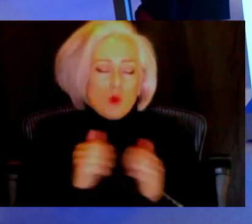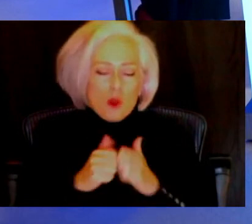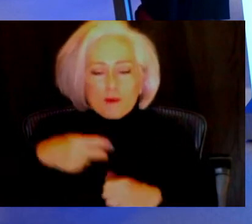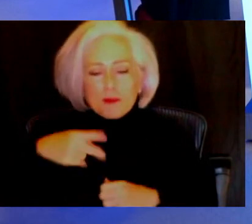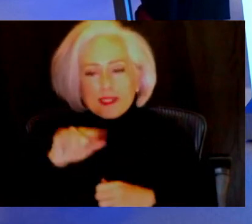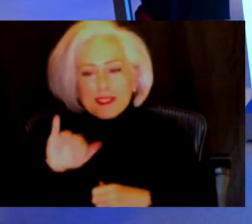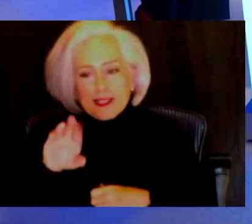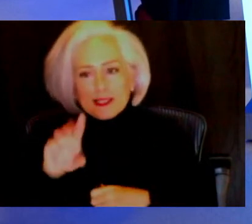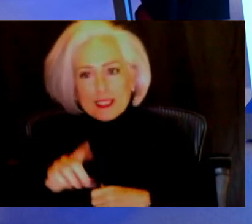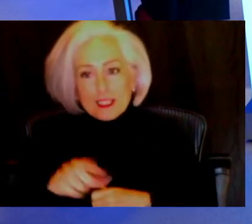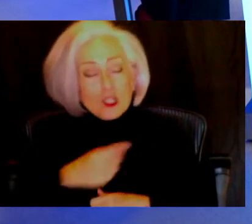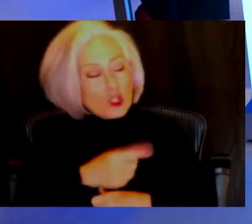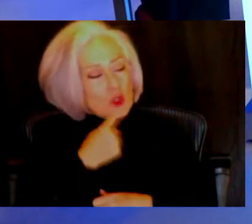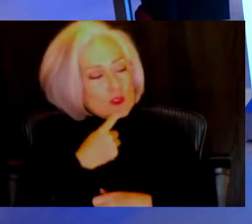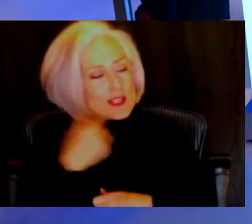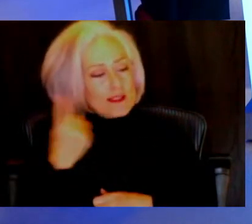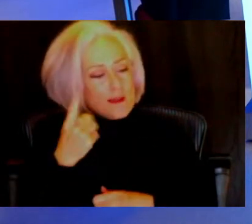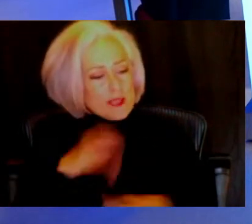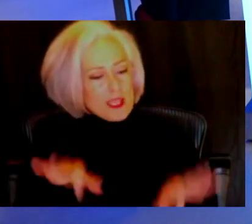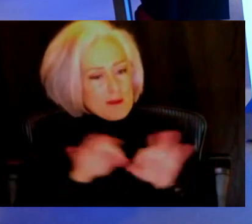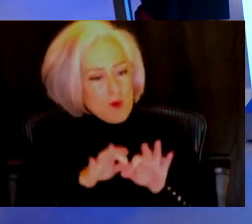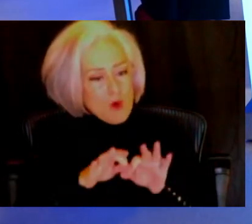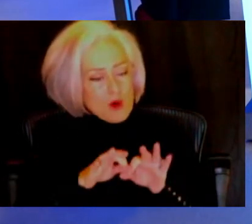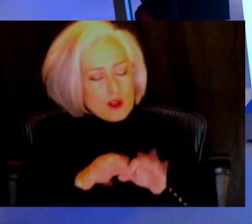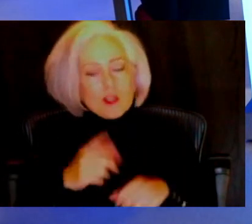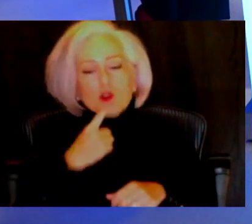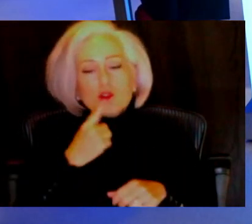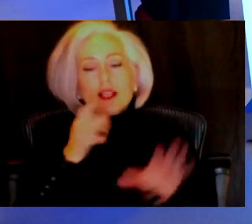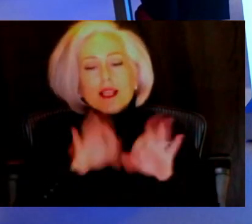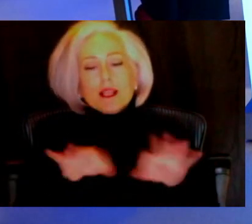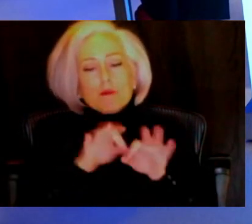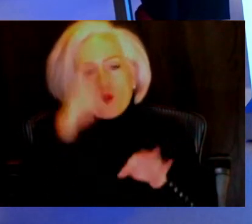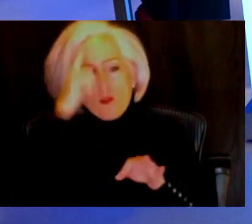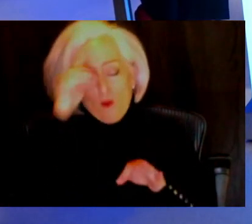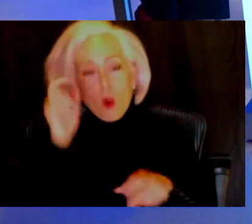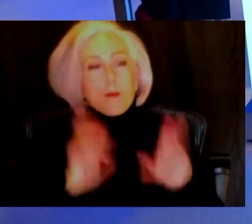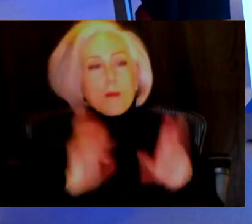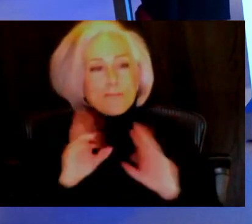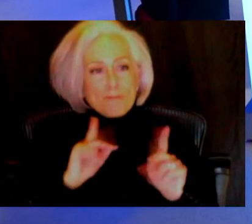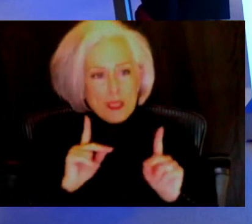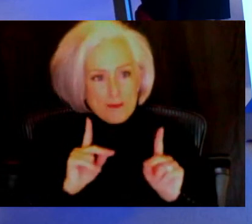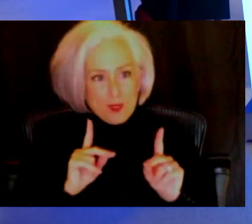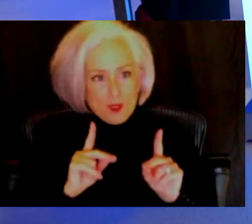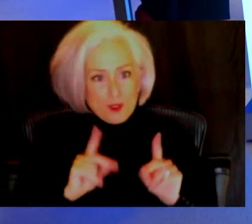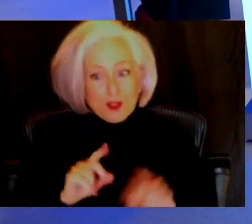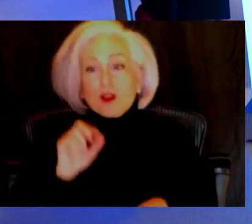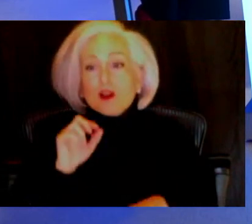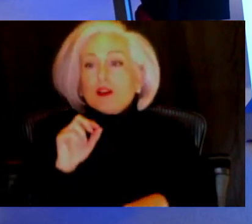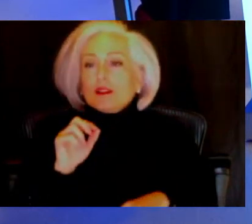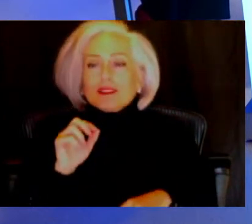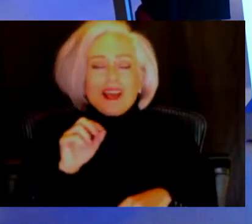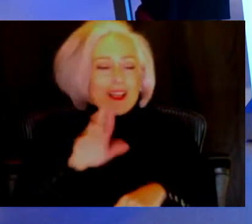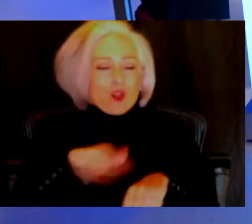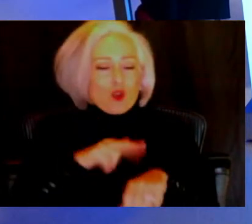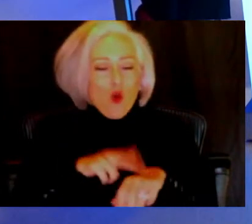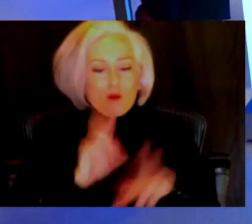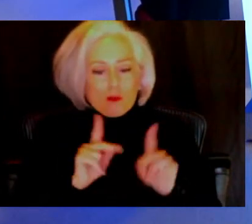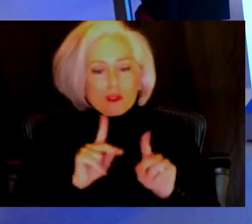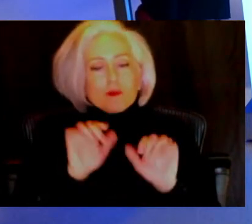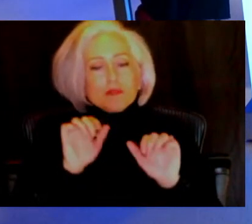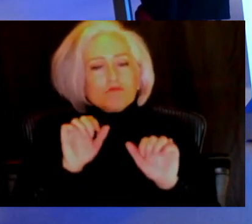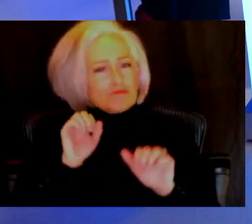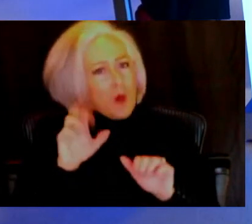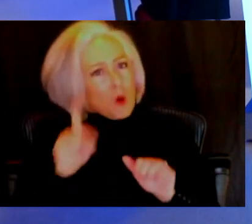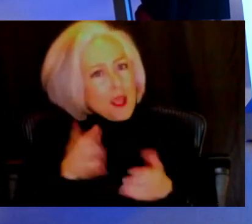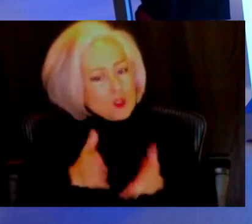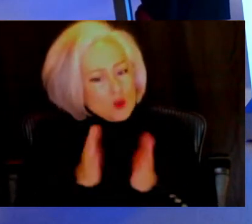thing as a physician. You said it's important for people. I think people or physicians, regular people like us, it's okay to ask somebody